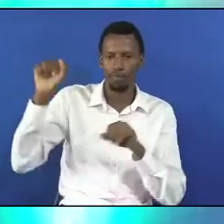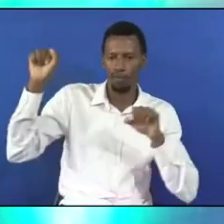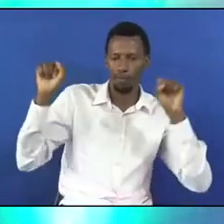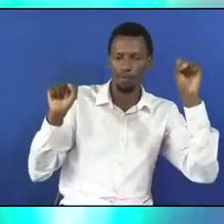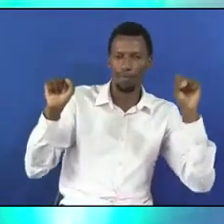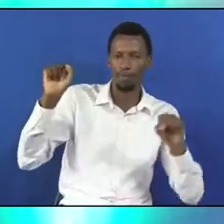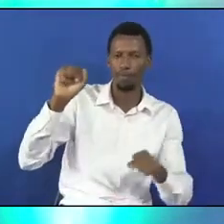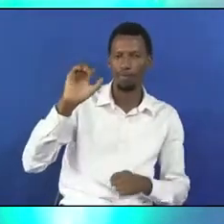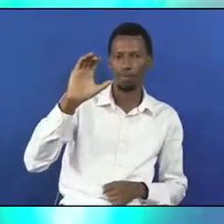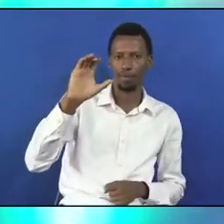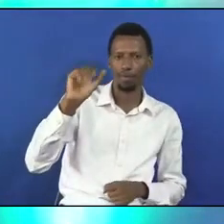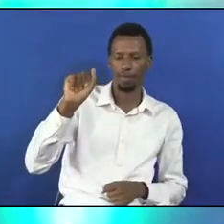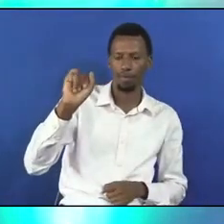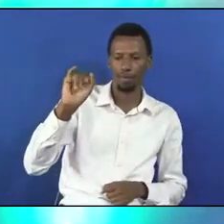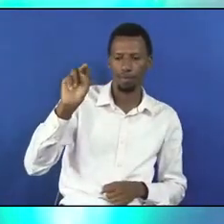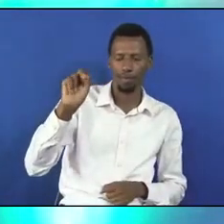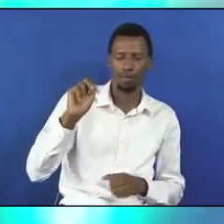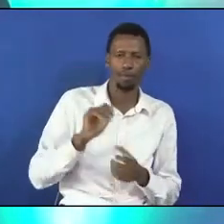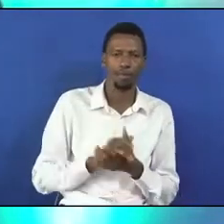Cain